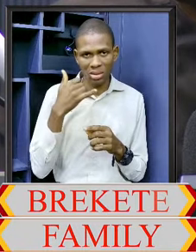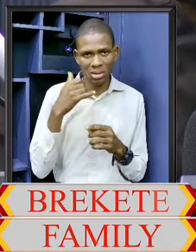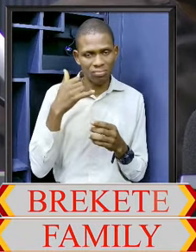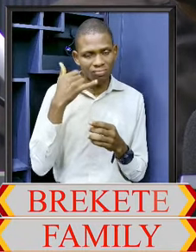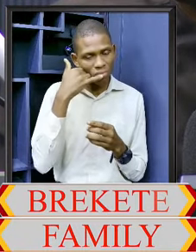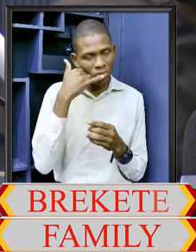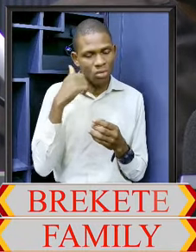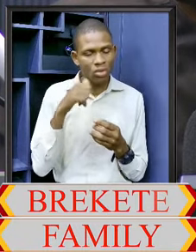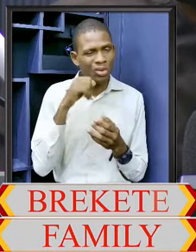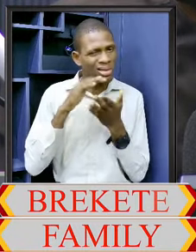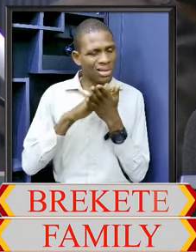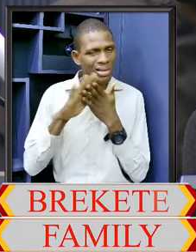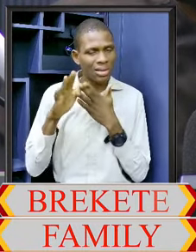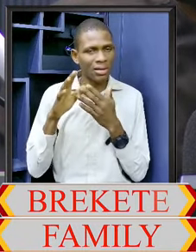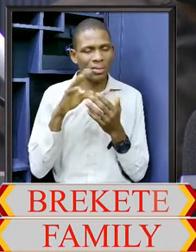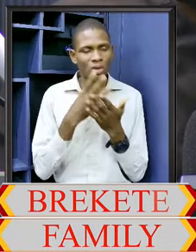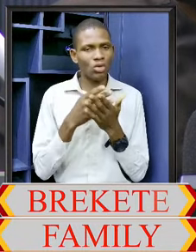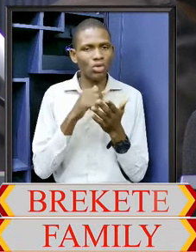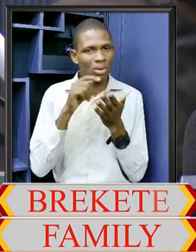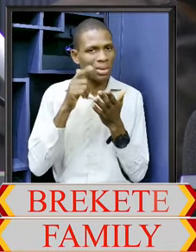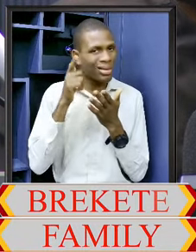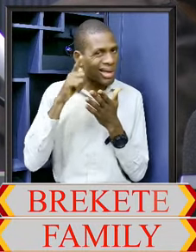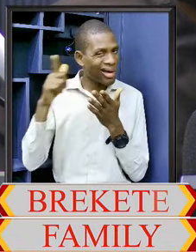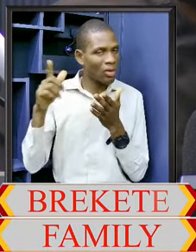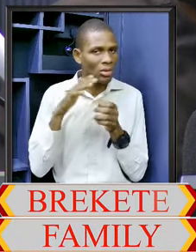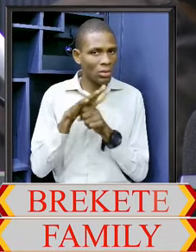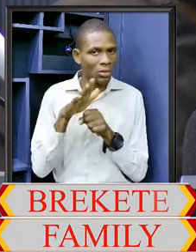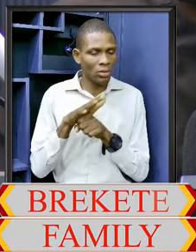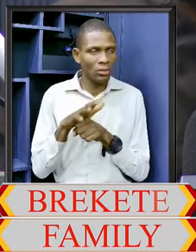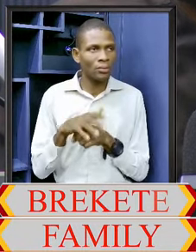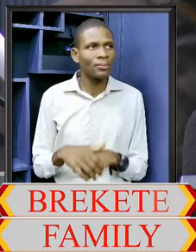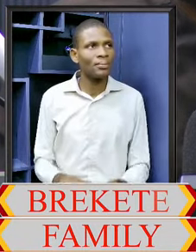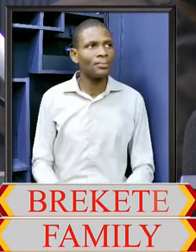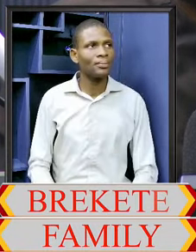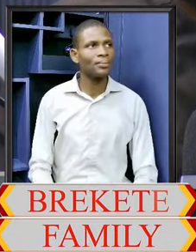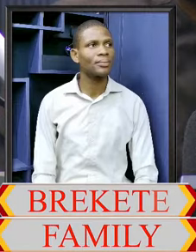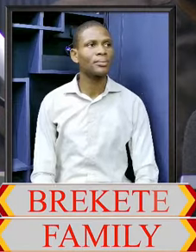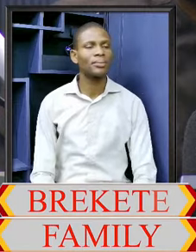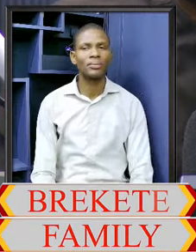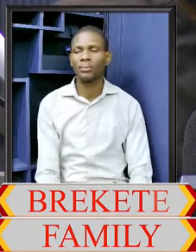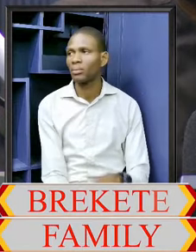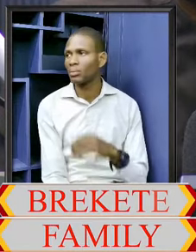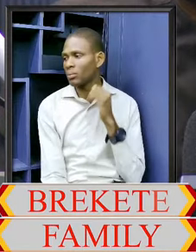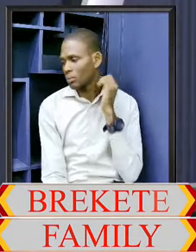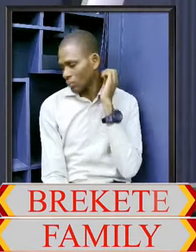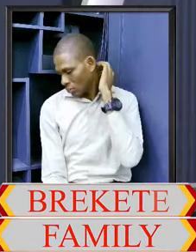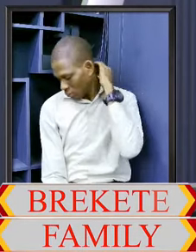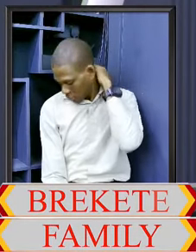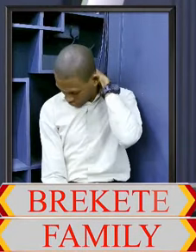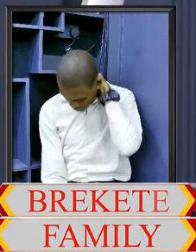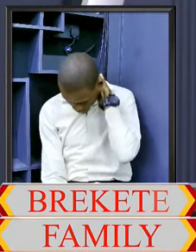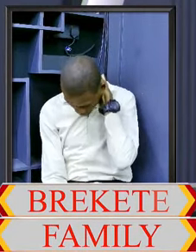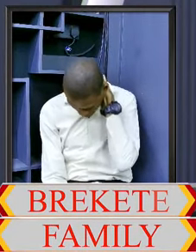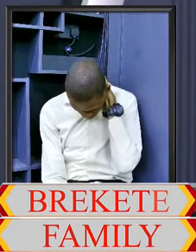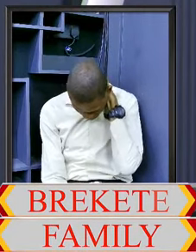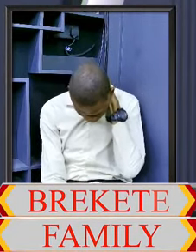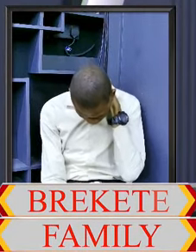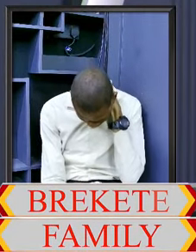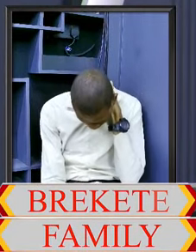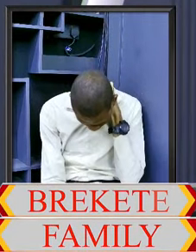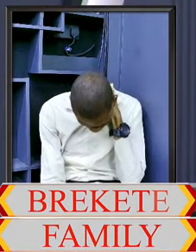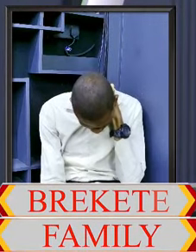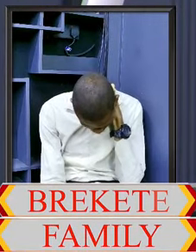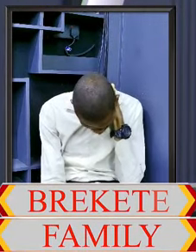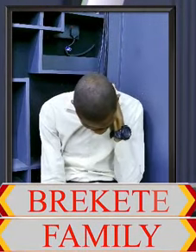said it outside the house, that you said you look like a disgruntled member.